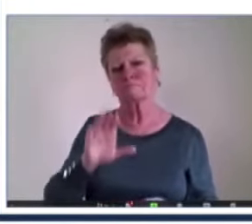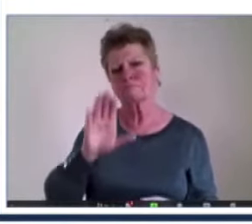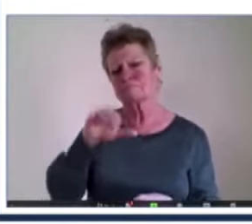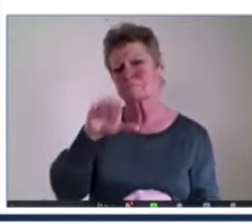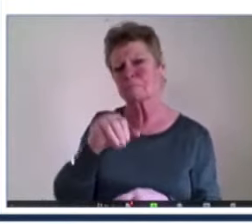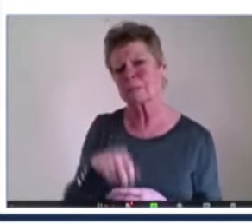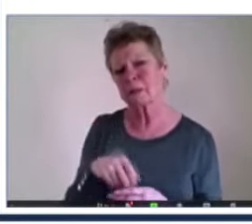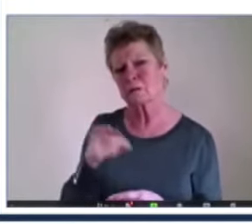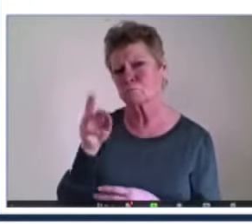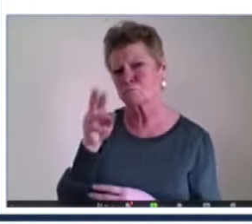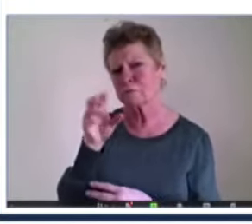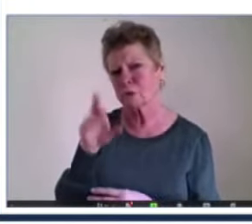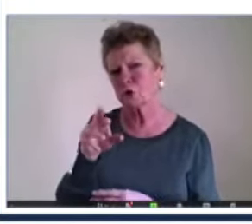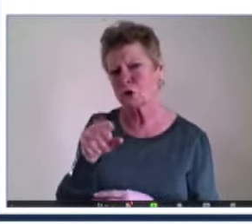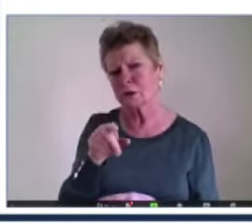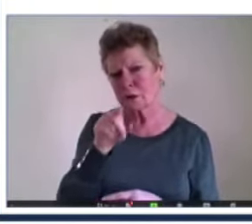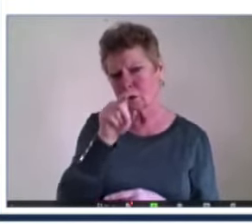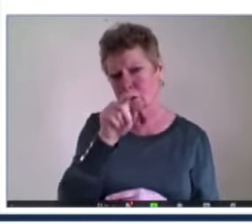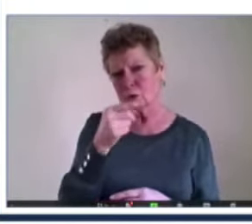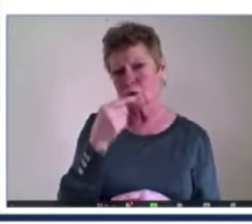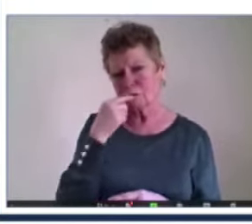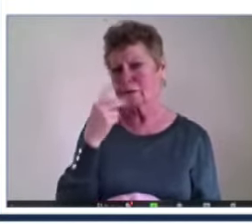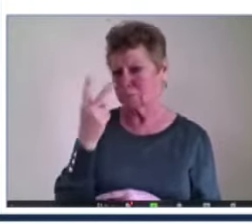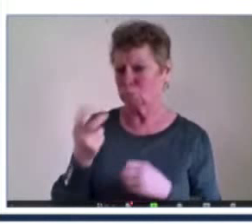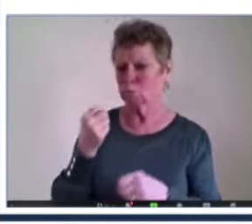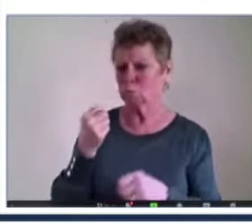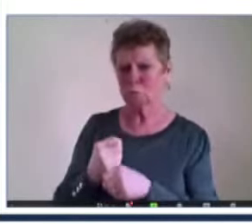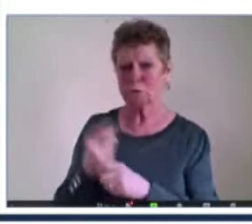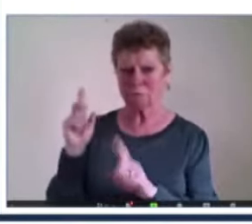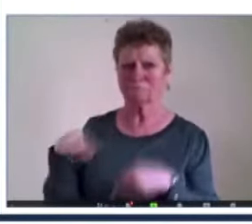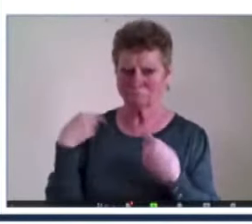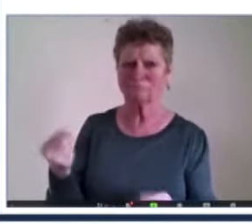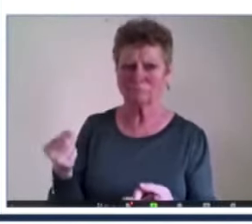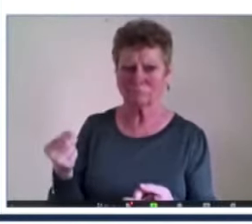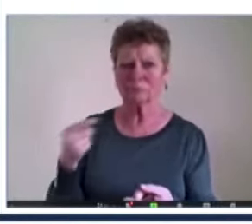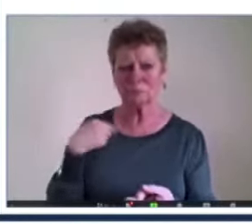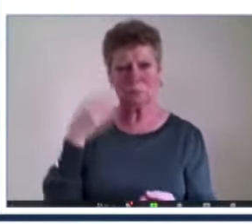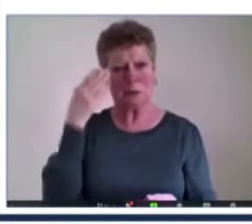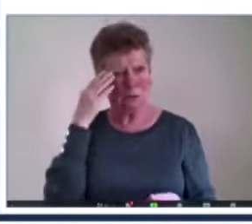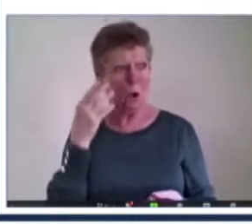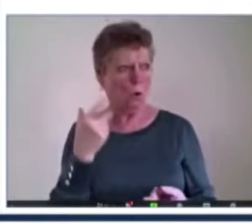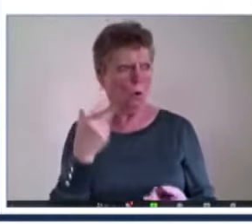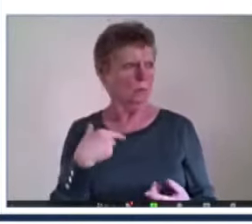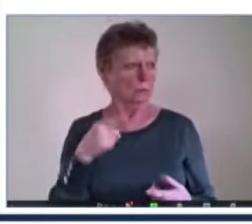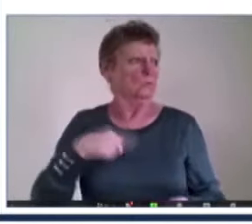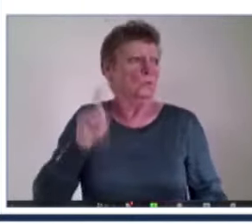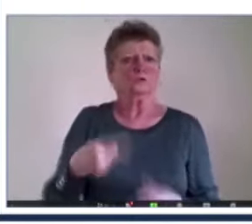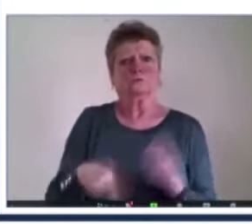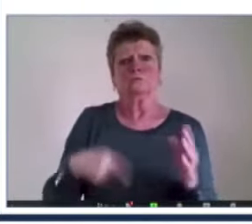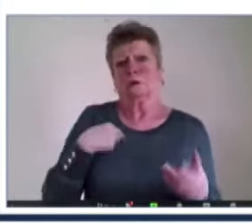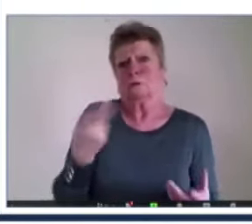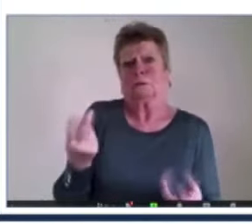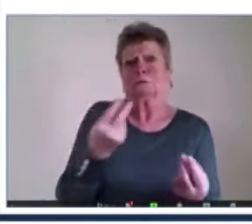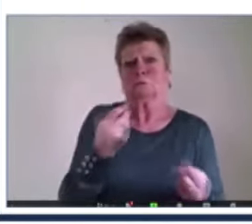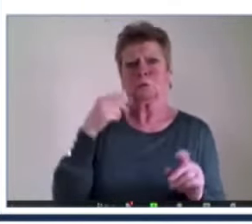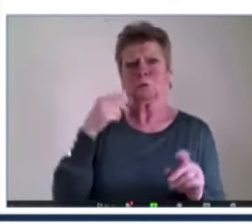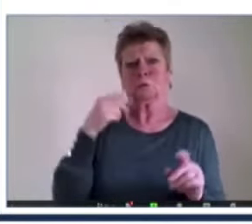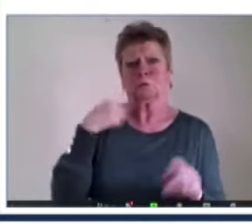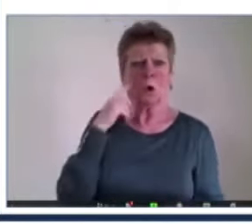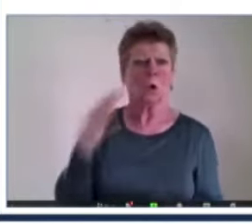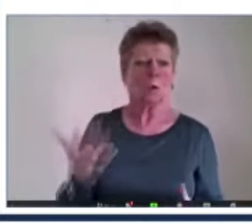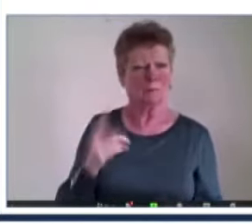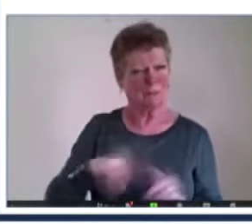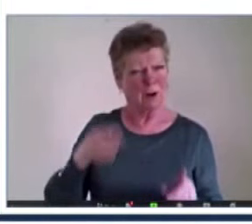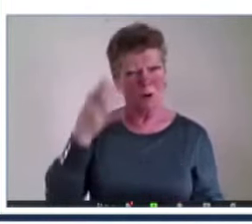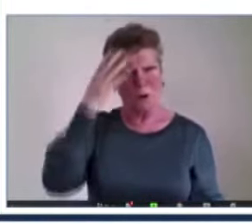I understand you say it's been 2 years and we know what to do, but if that's the case, why did we have a